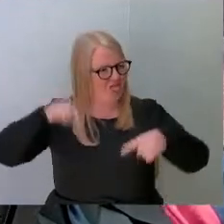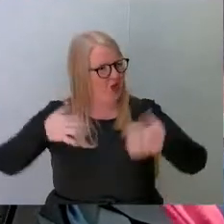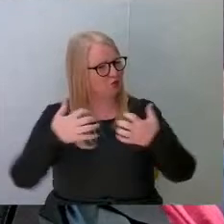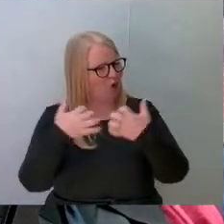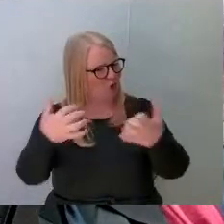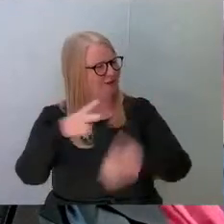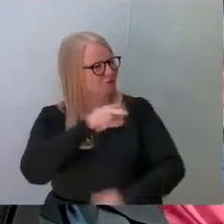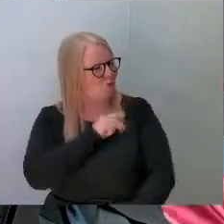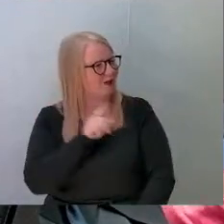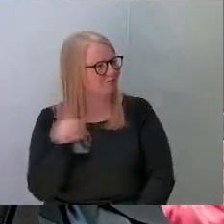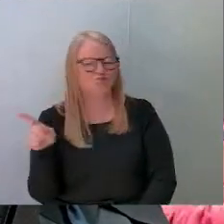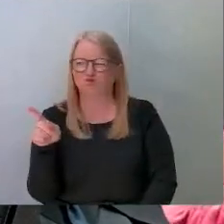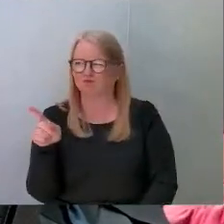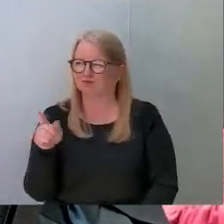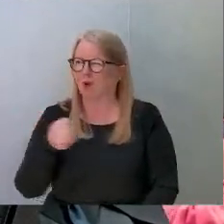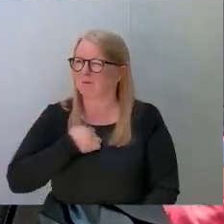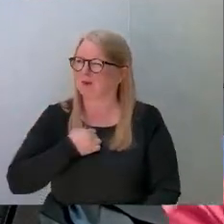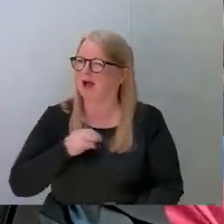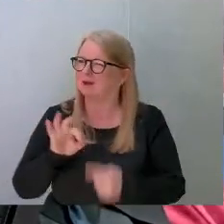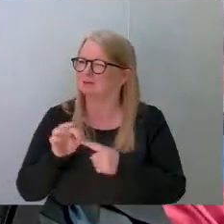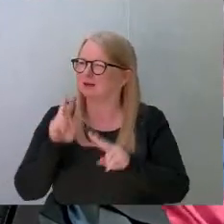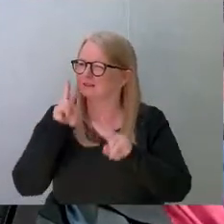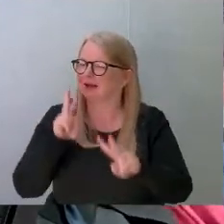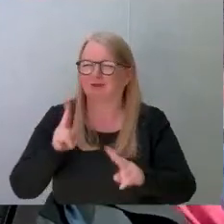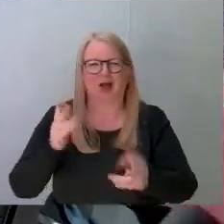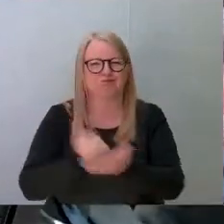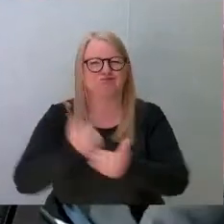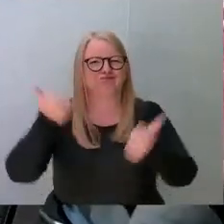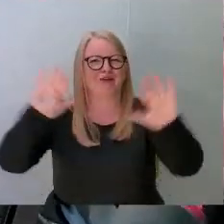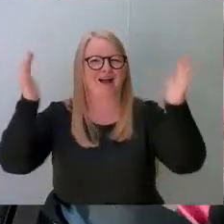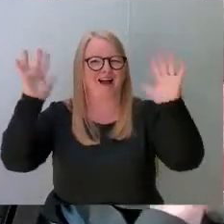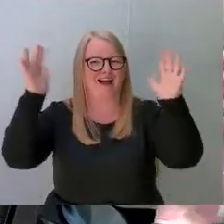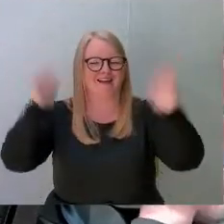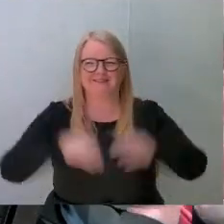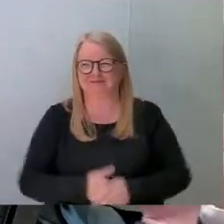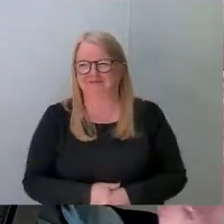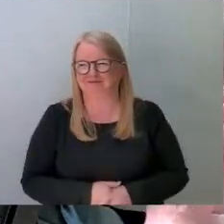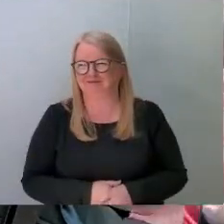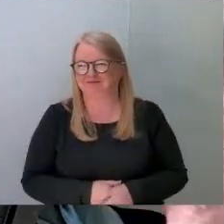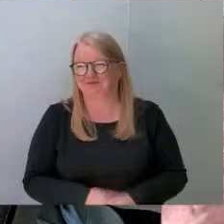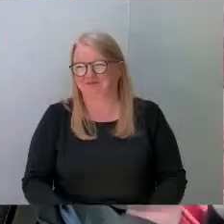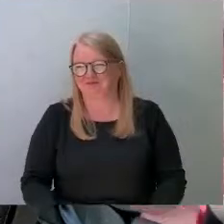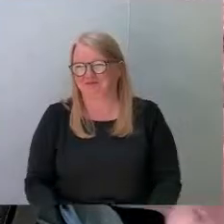audience so far, from my perspective. I think it's just fantastic.